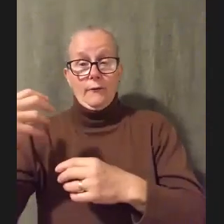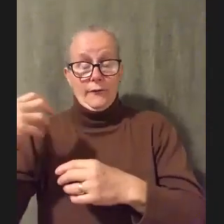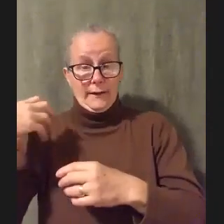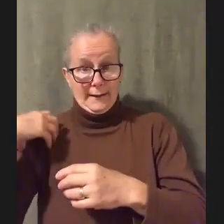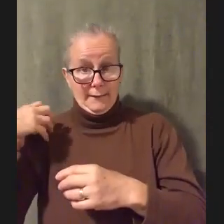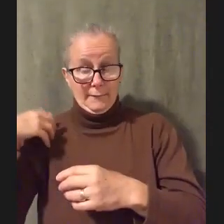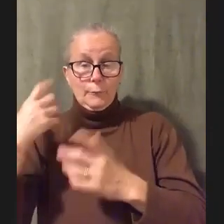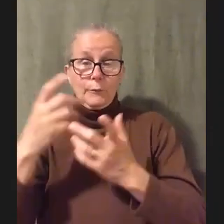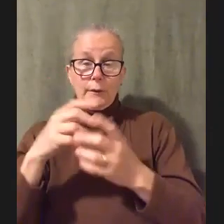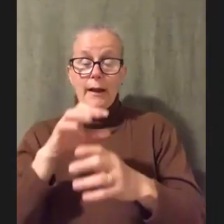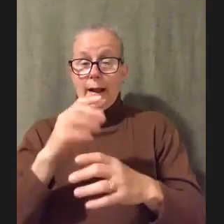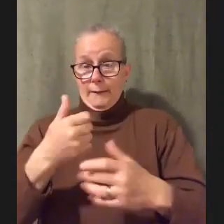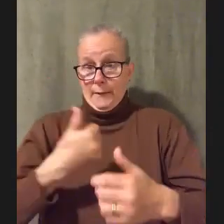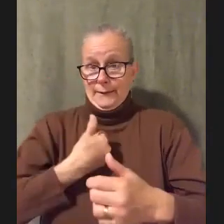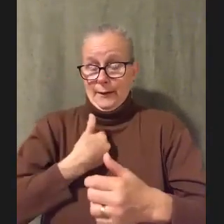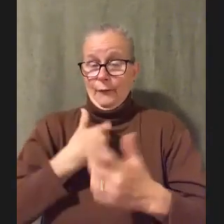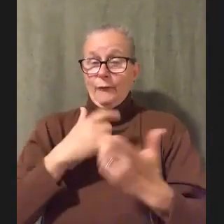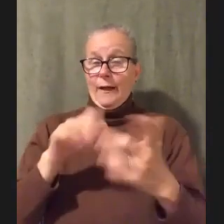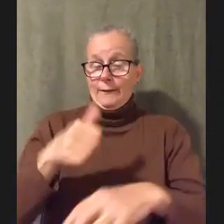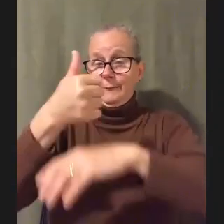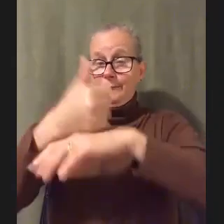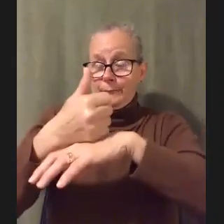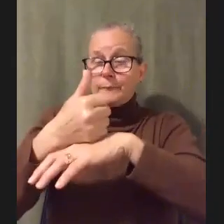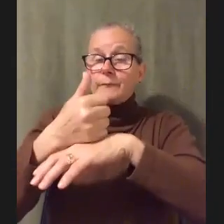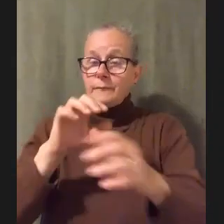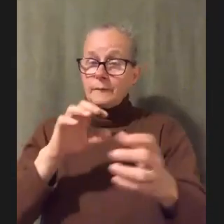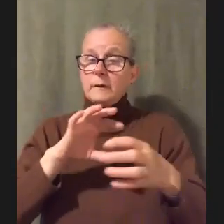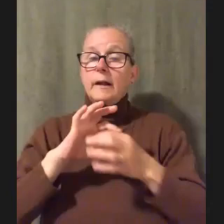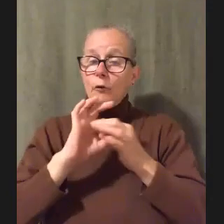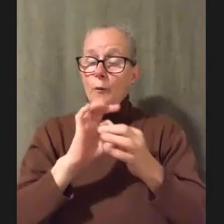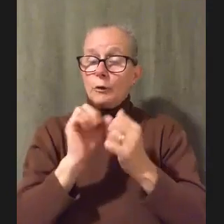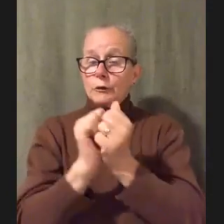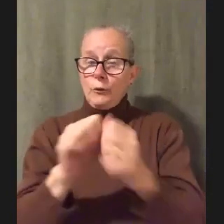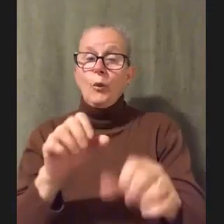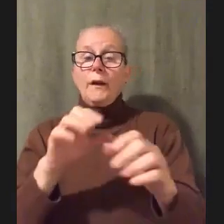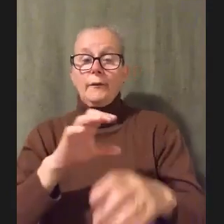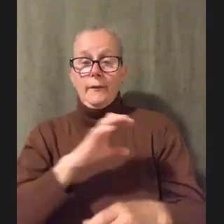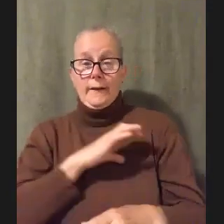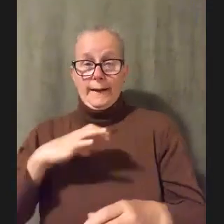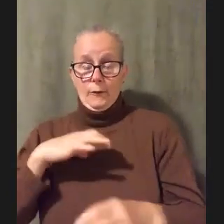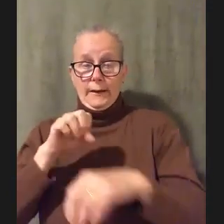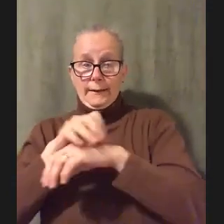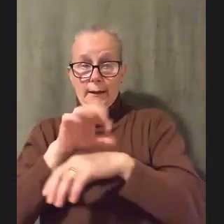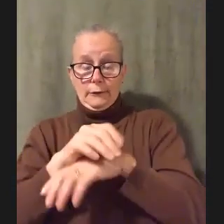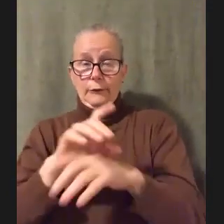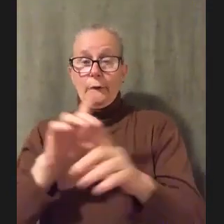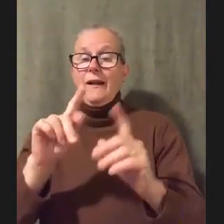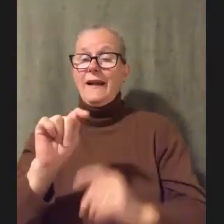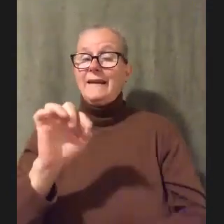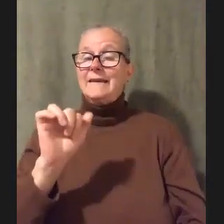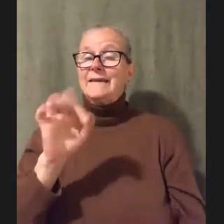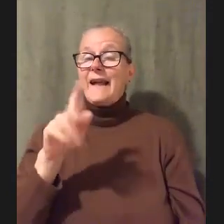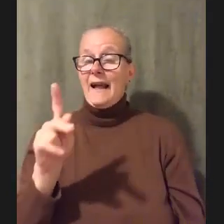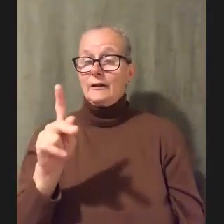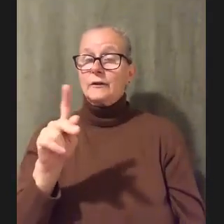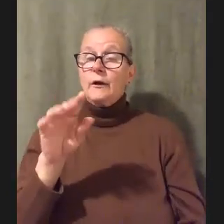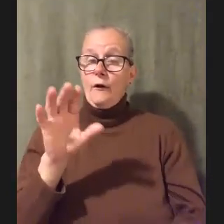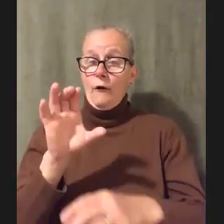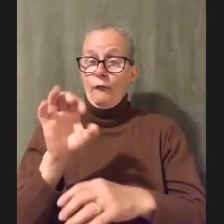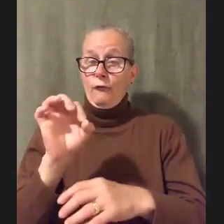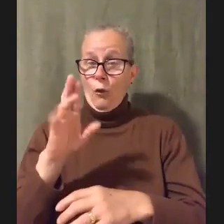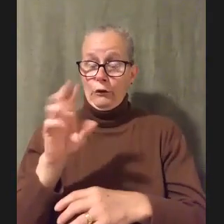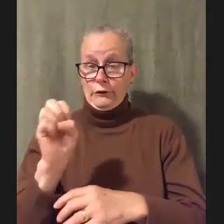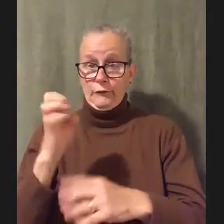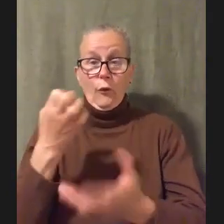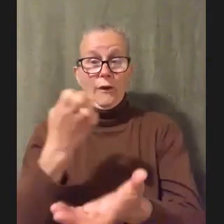Naring and myself established, in cooperation with the County Council, a task force for economic recovery. And